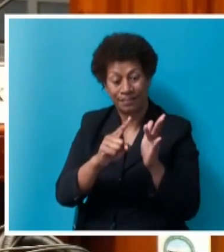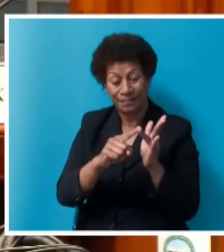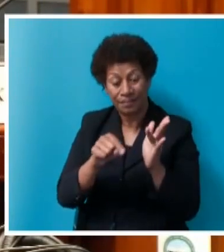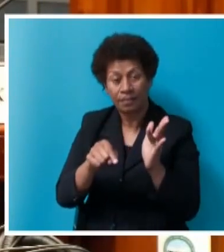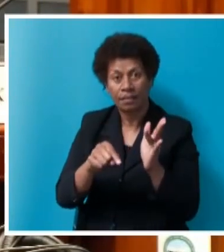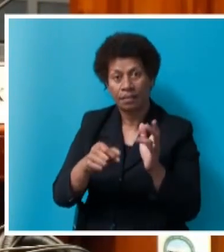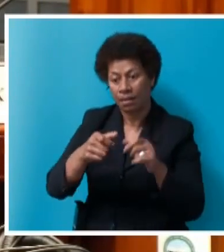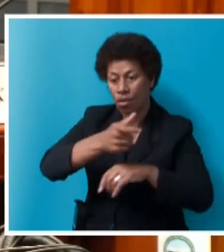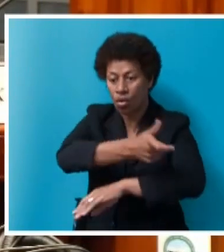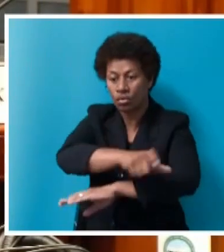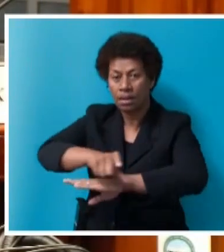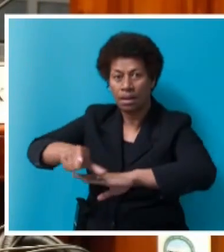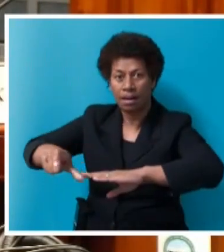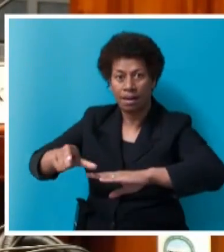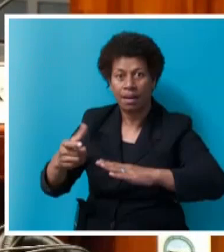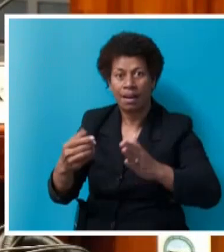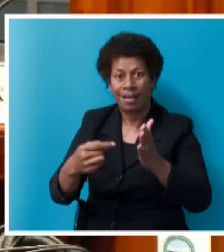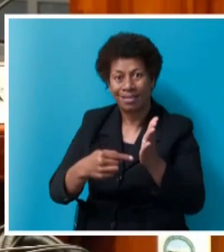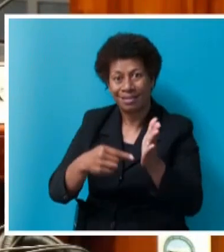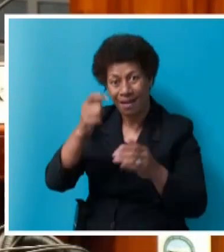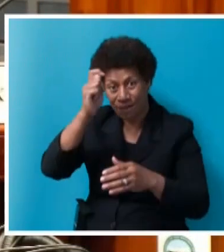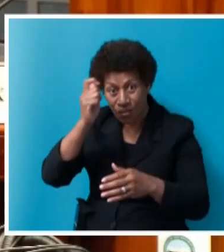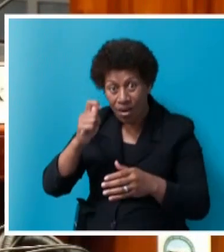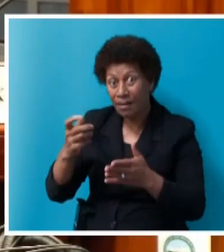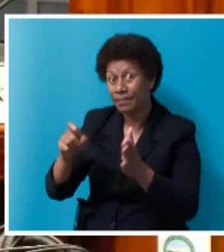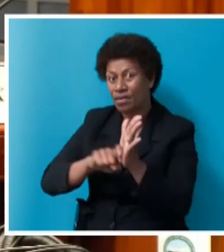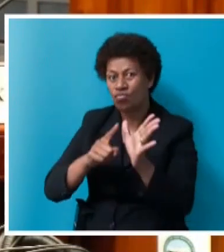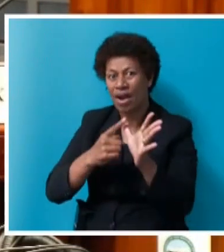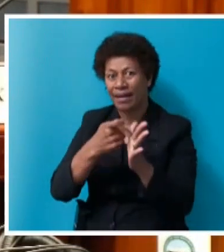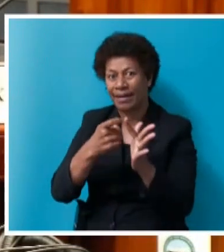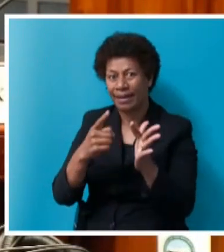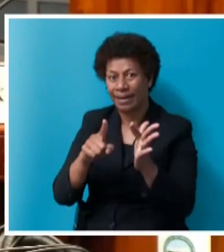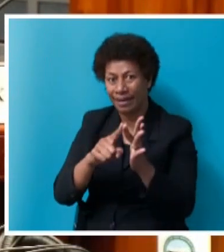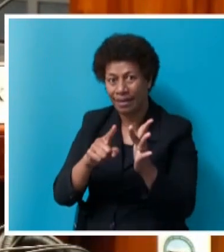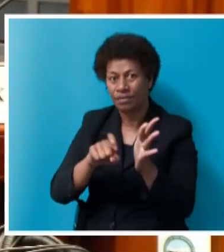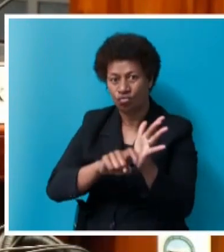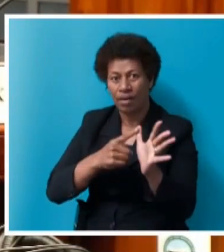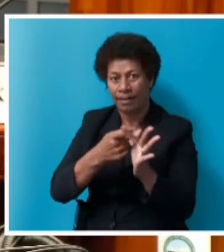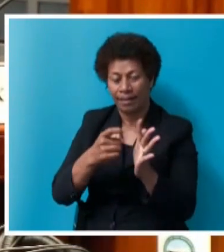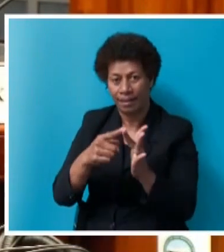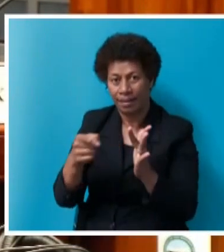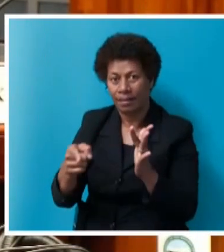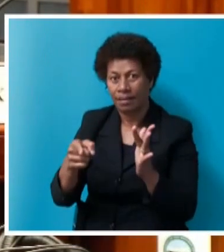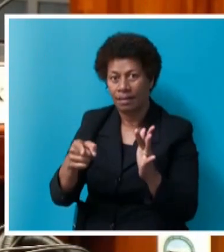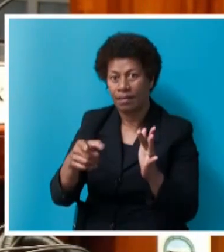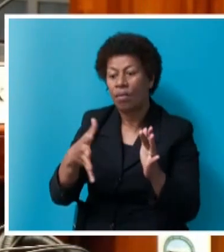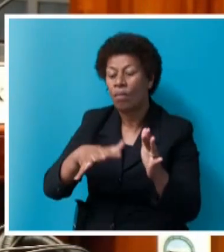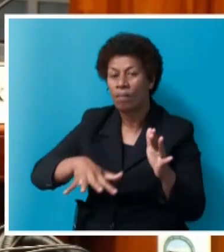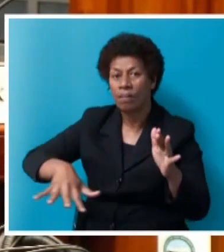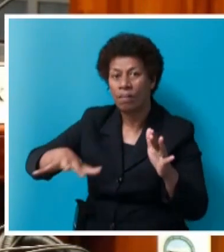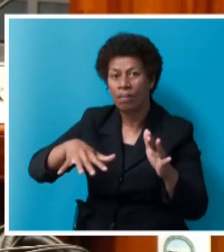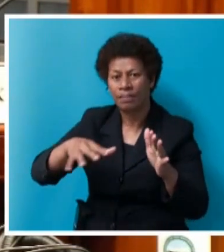Rakiraki, Toke Malo, Nalawa, Nalamba, Nakuelava, and